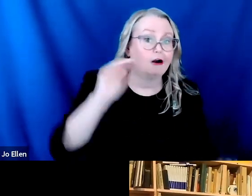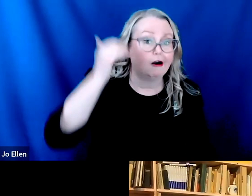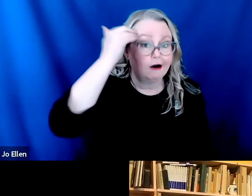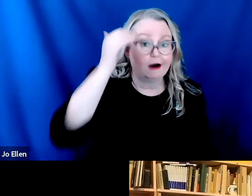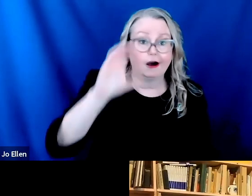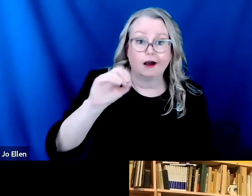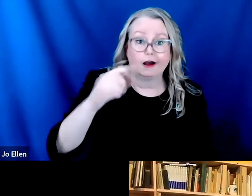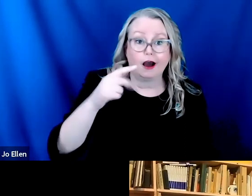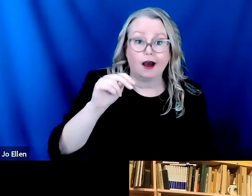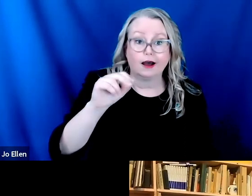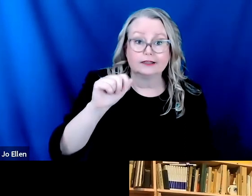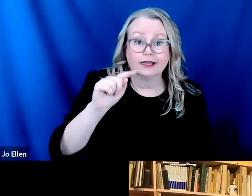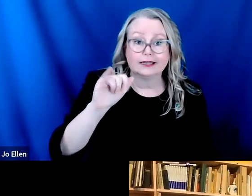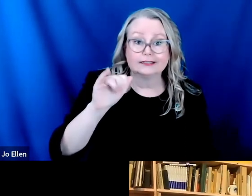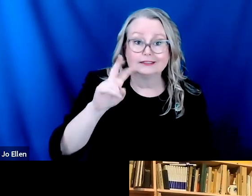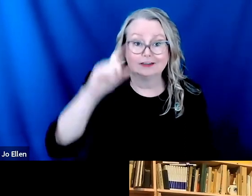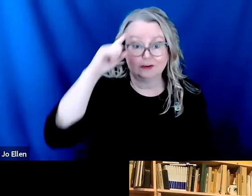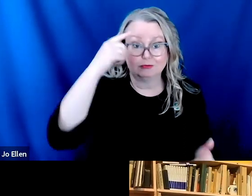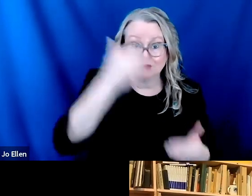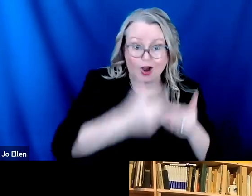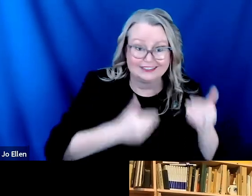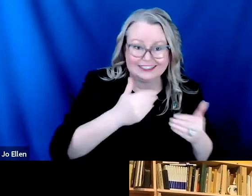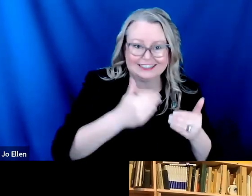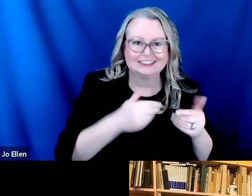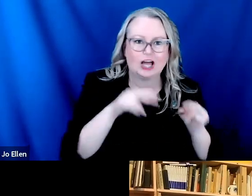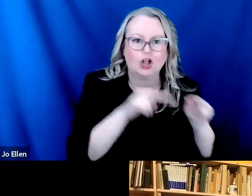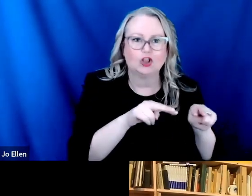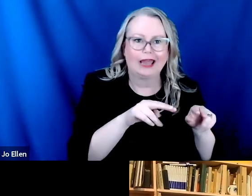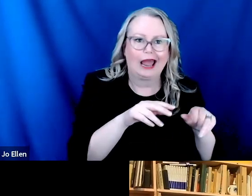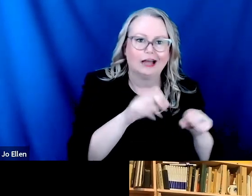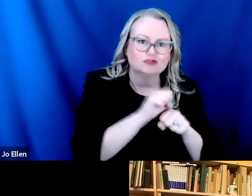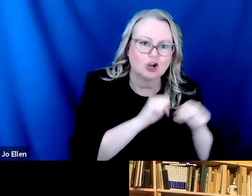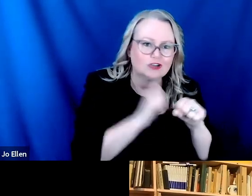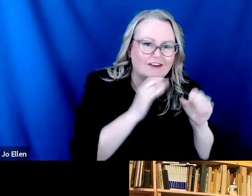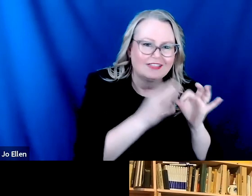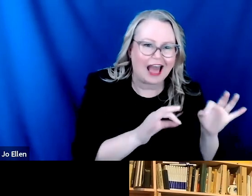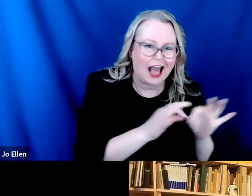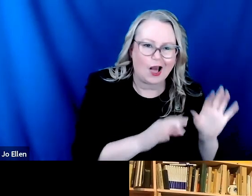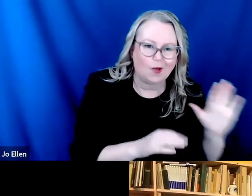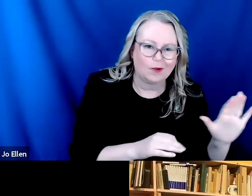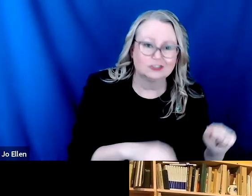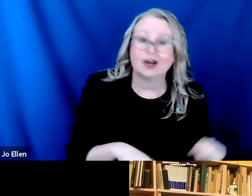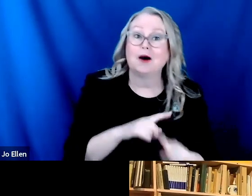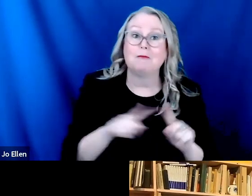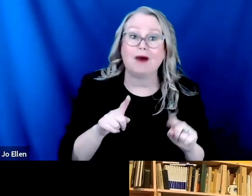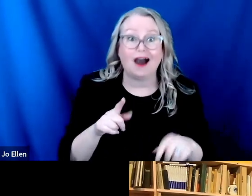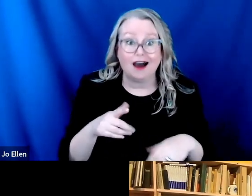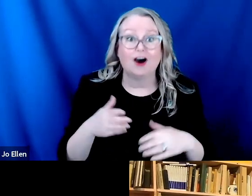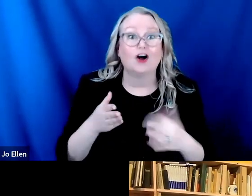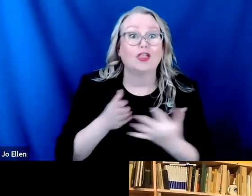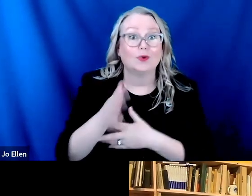processes underlying the relative clause structure of different languages. But over the years, you kept inviting me.